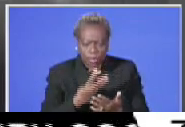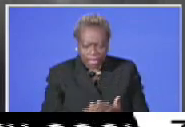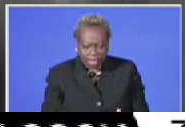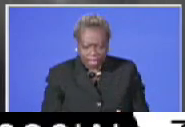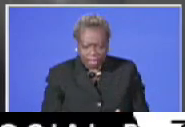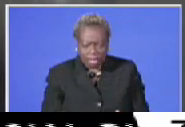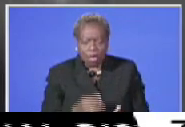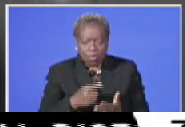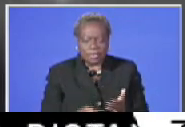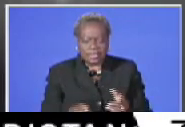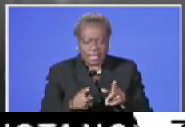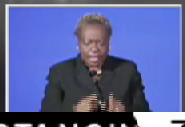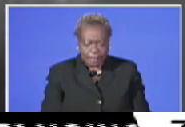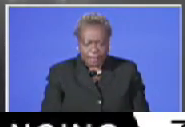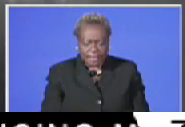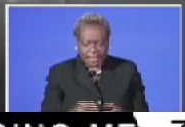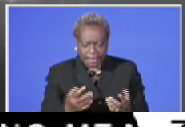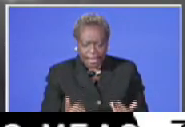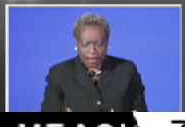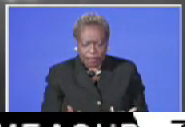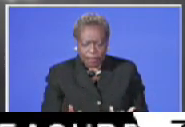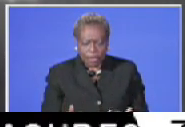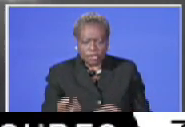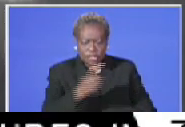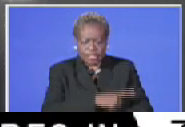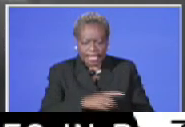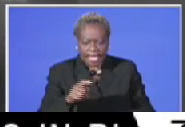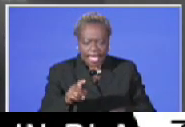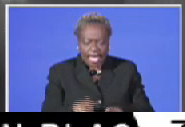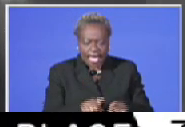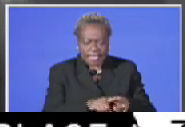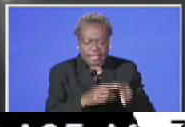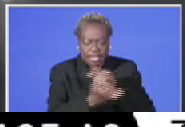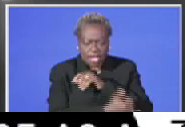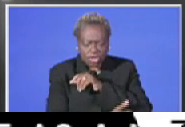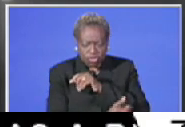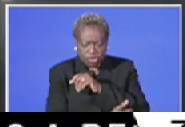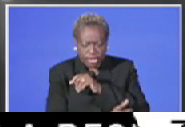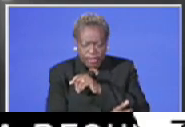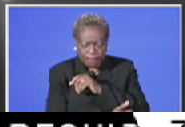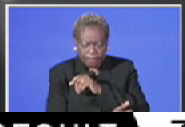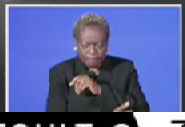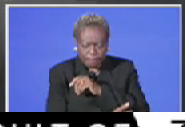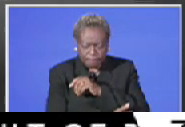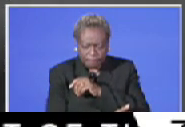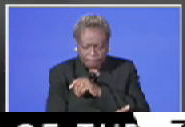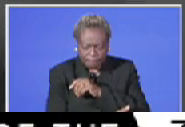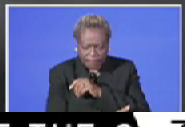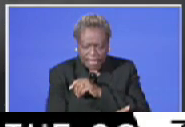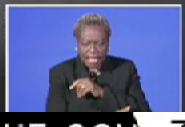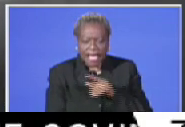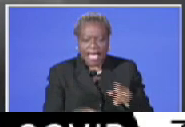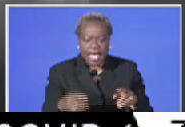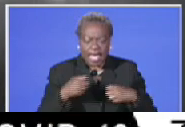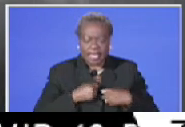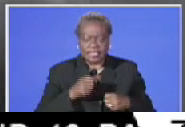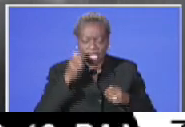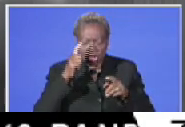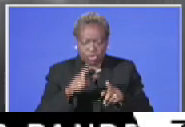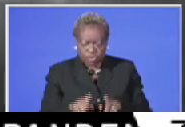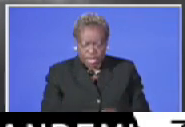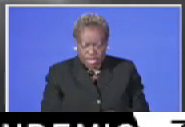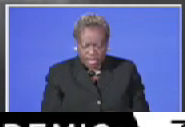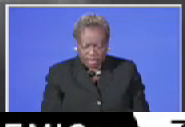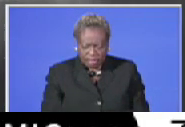of the Bahamas today as a country that the Financial Action Task Force has agreed should commence the